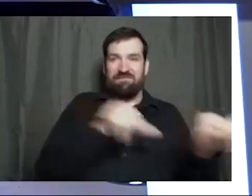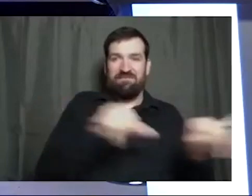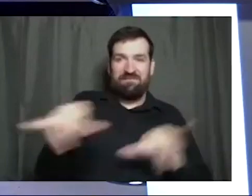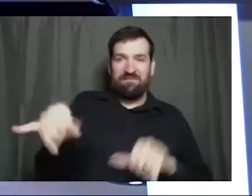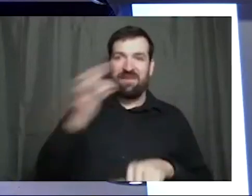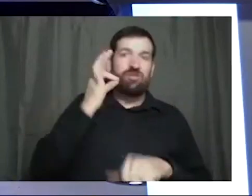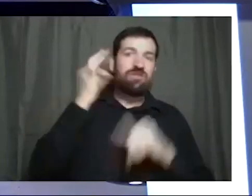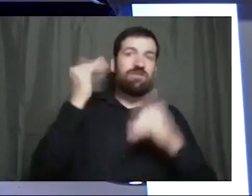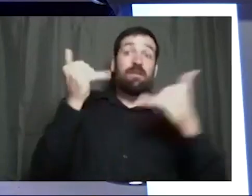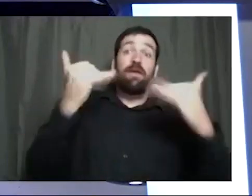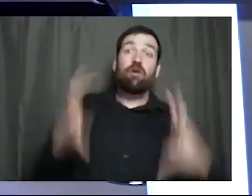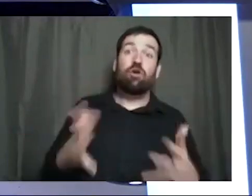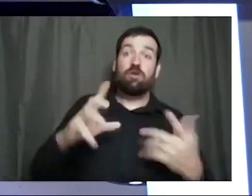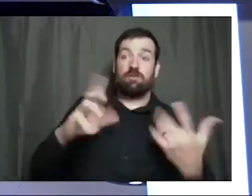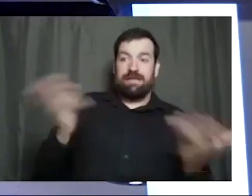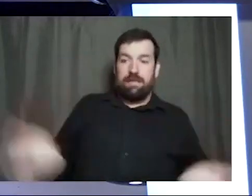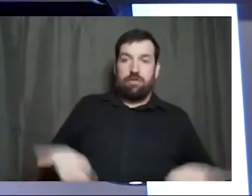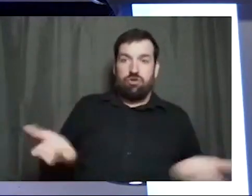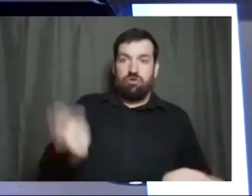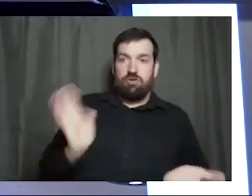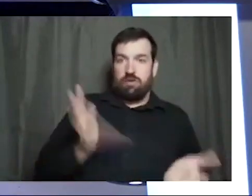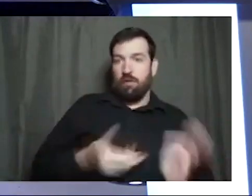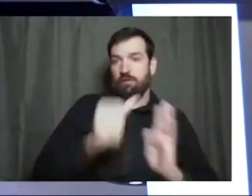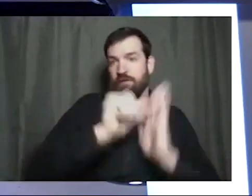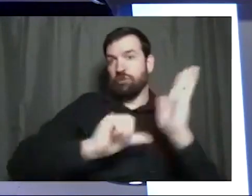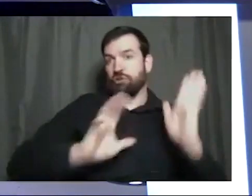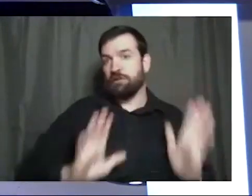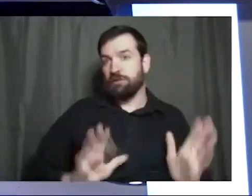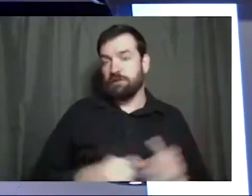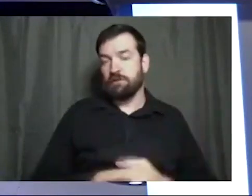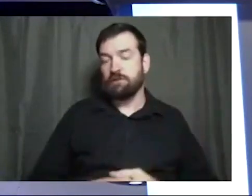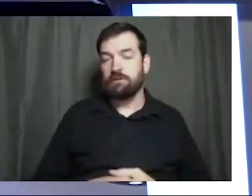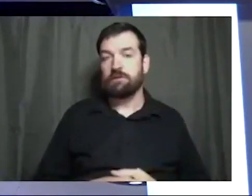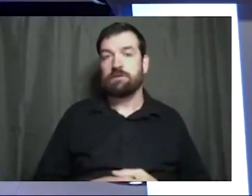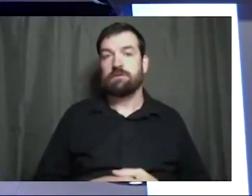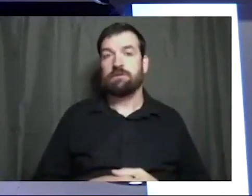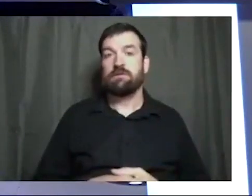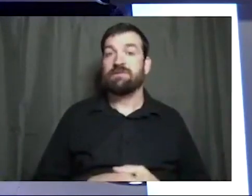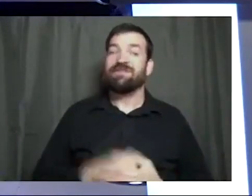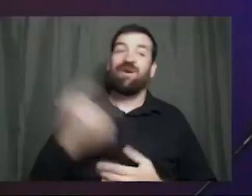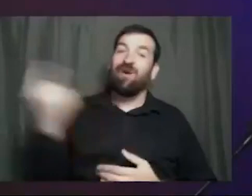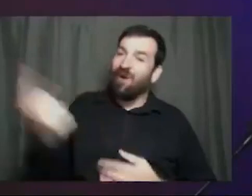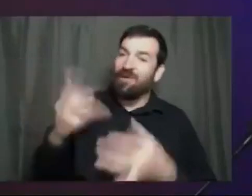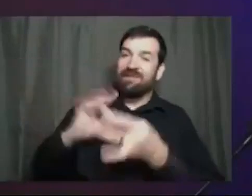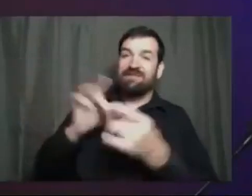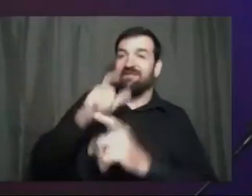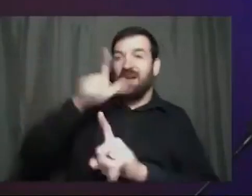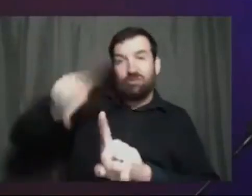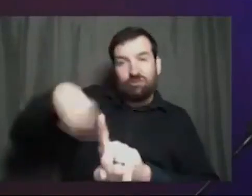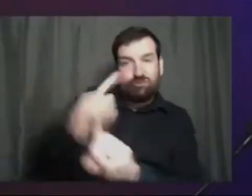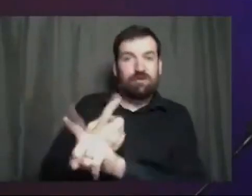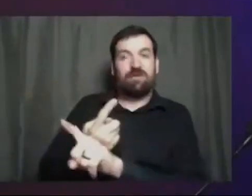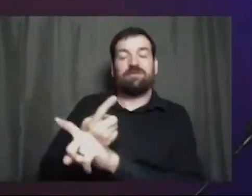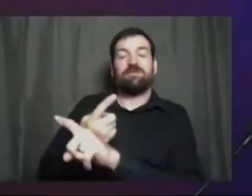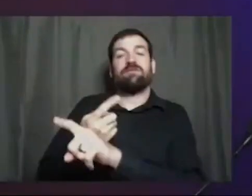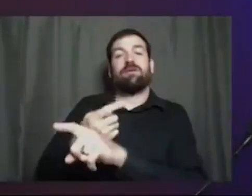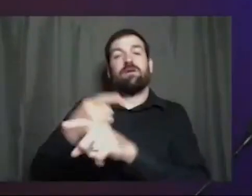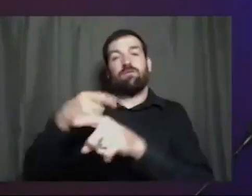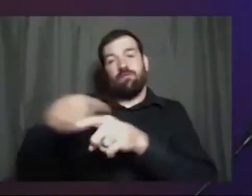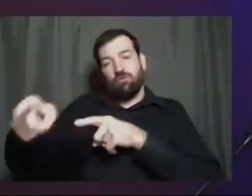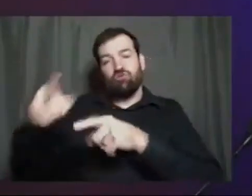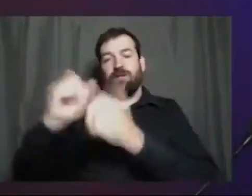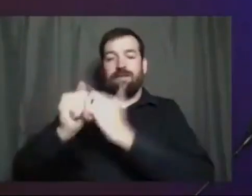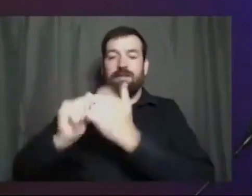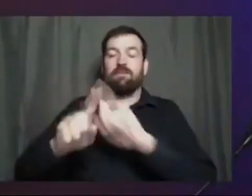get treated by our physicians. So sure. We love hearing that. Of course, as we've always said, you don't just treat those professional athletes, but the kids in our community. So we spoke